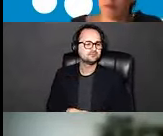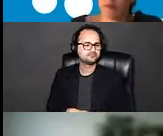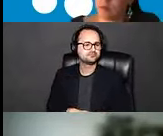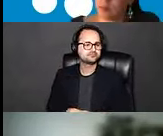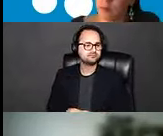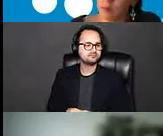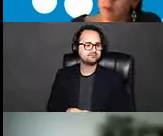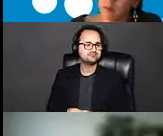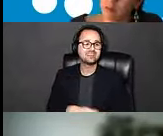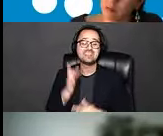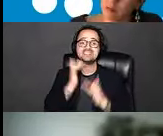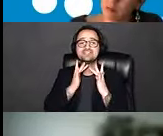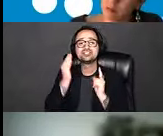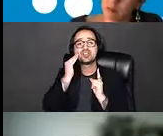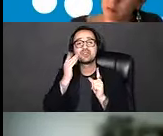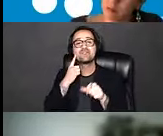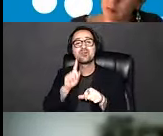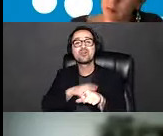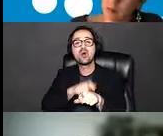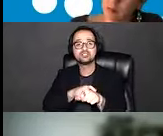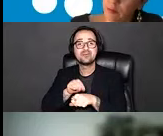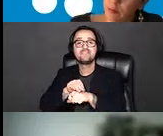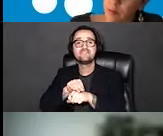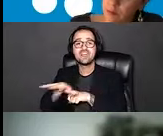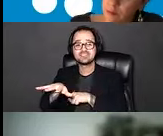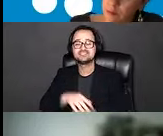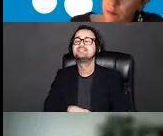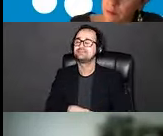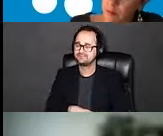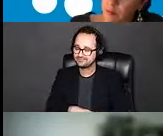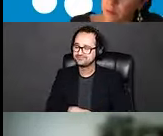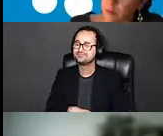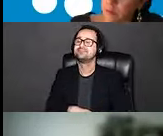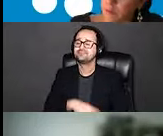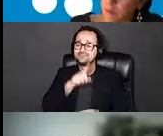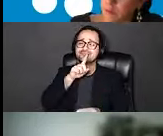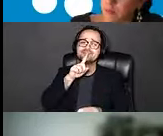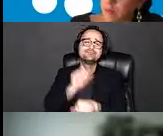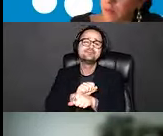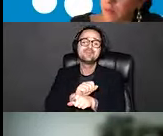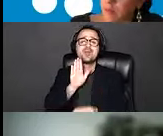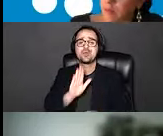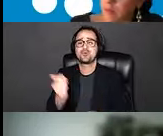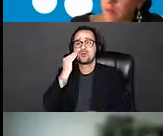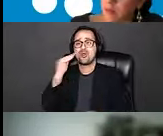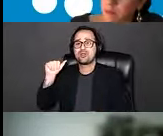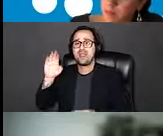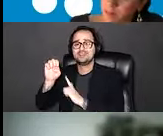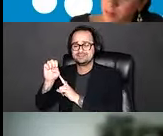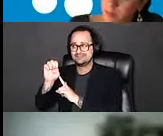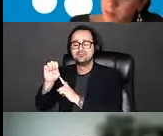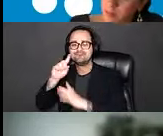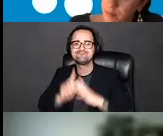Insufficient knowledge of the long-term effects of a population level trauma is absolutely where your knowledge of ACEs comes in and needs